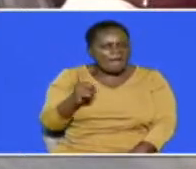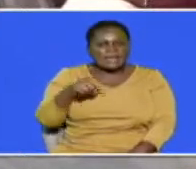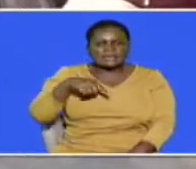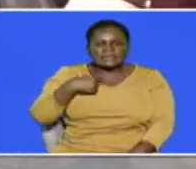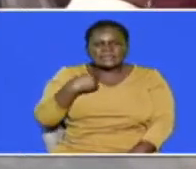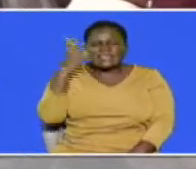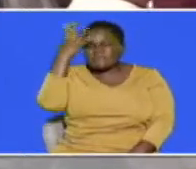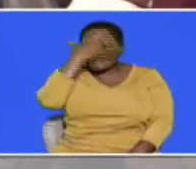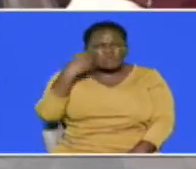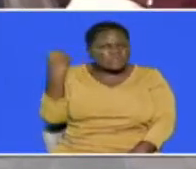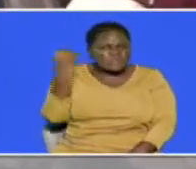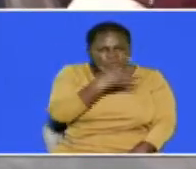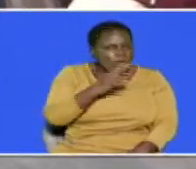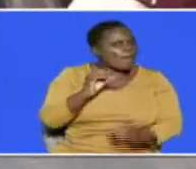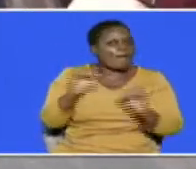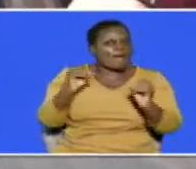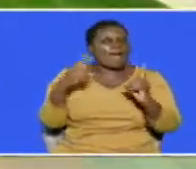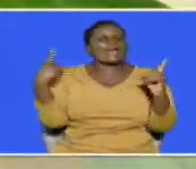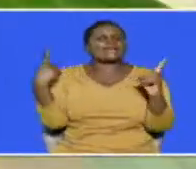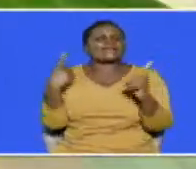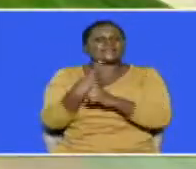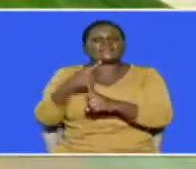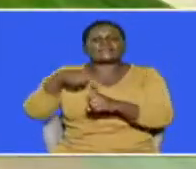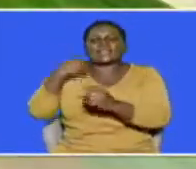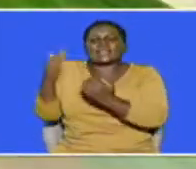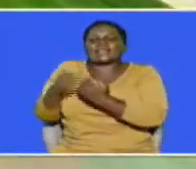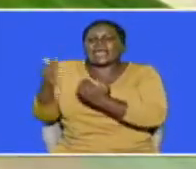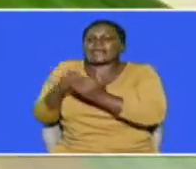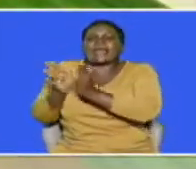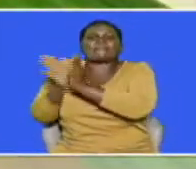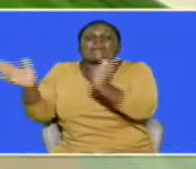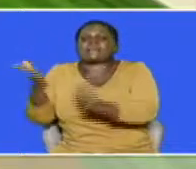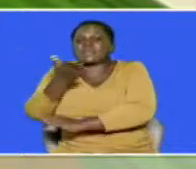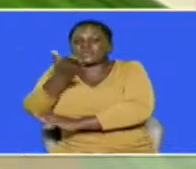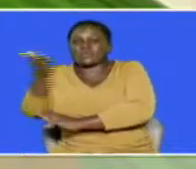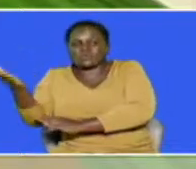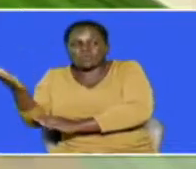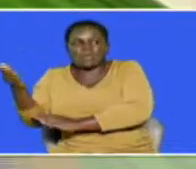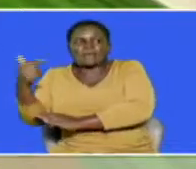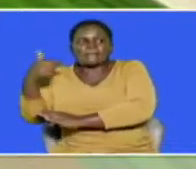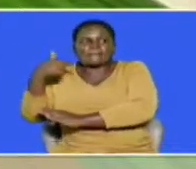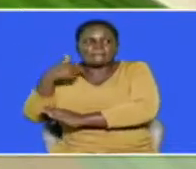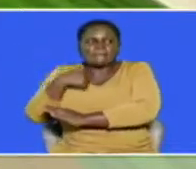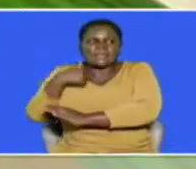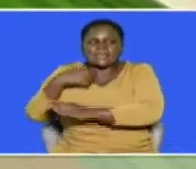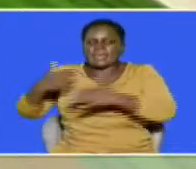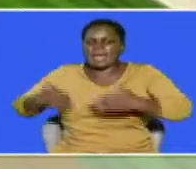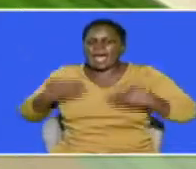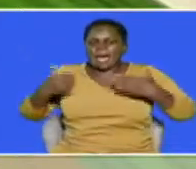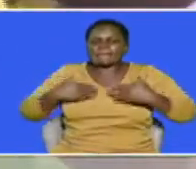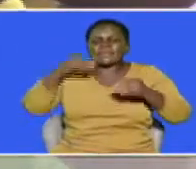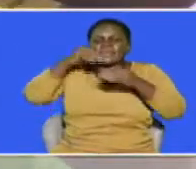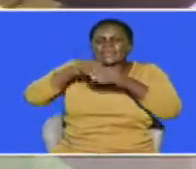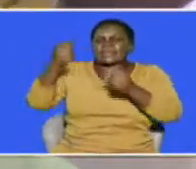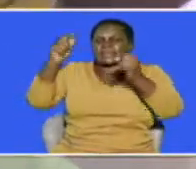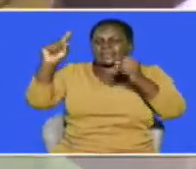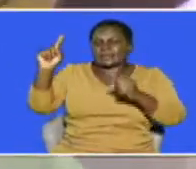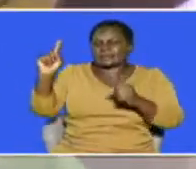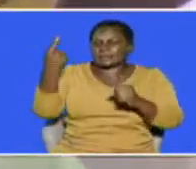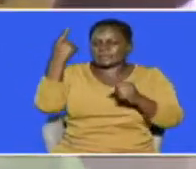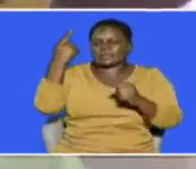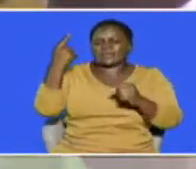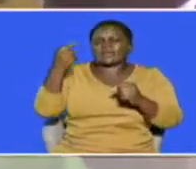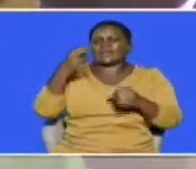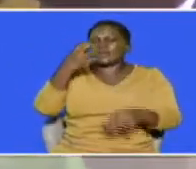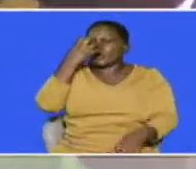sisi ndio warembo kuliko wao. Difference sisi tunajali nyinyi wananchi wa Kenya. I mean, that's why I'm happy to be this family at Kenya Kwanza. Deputy